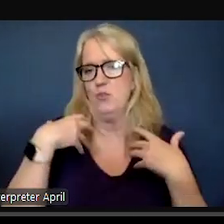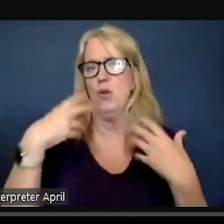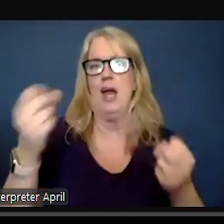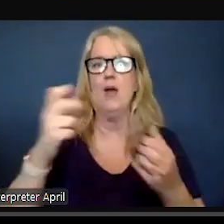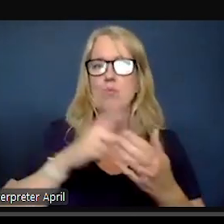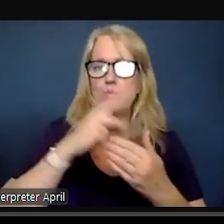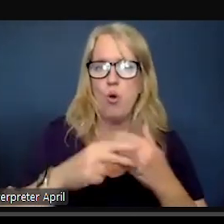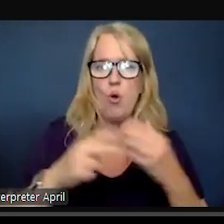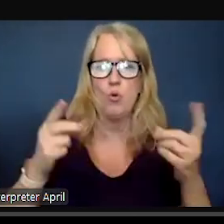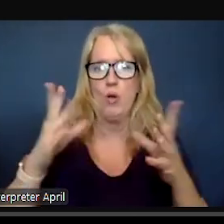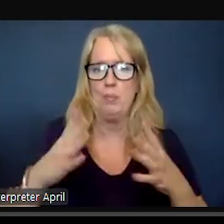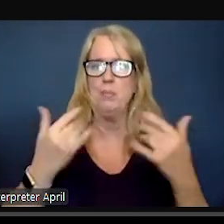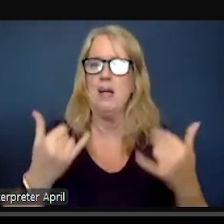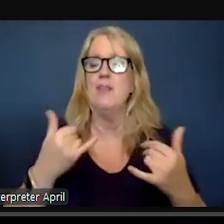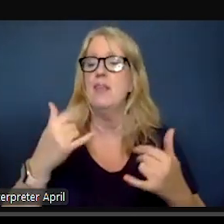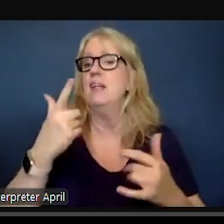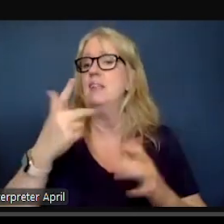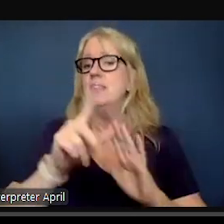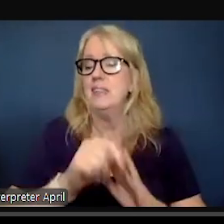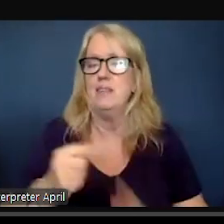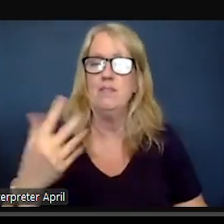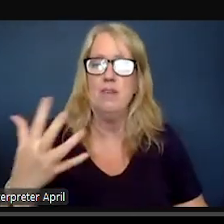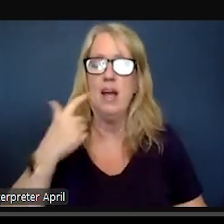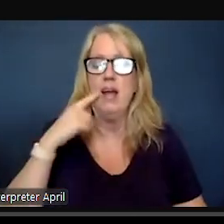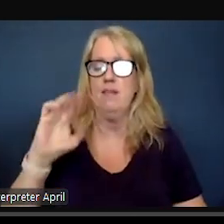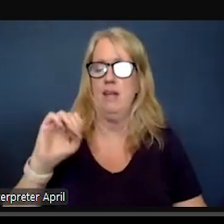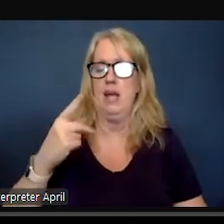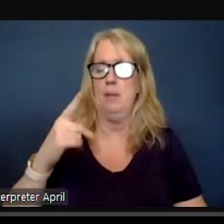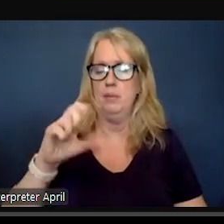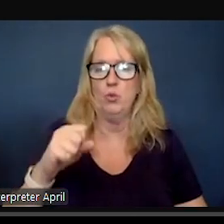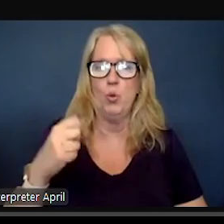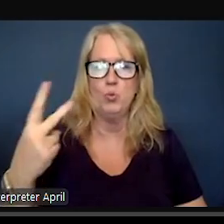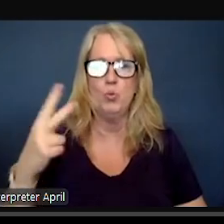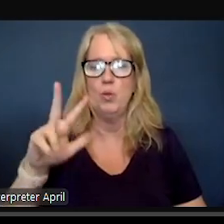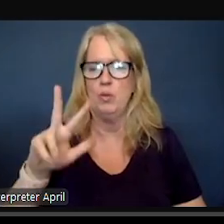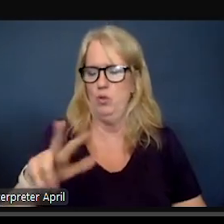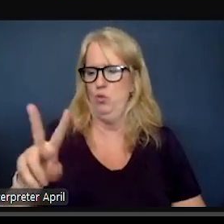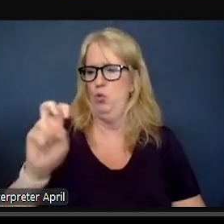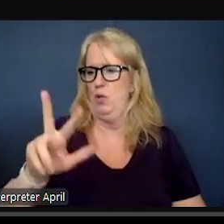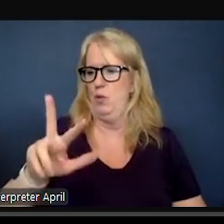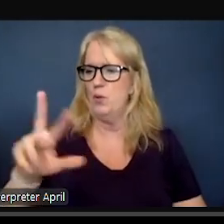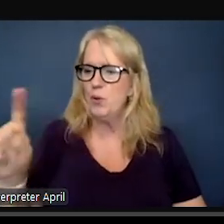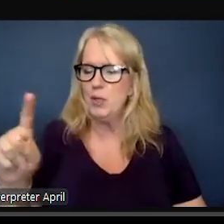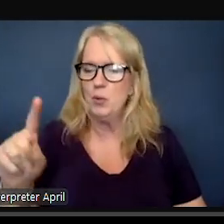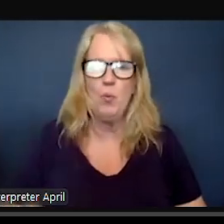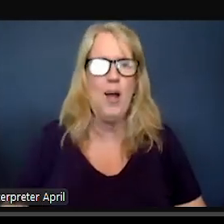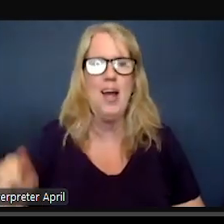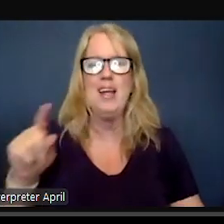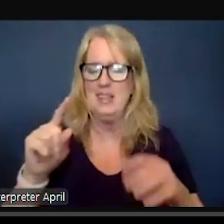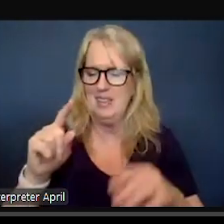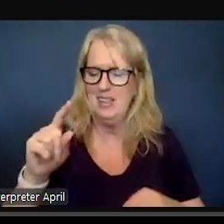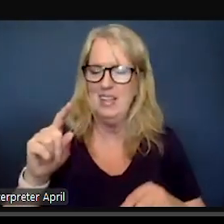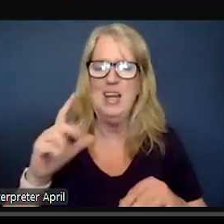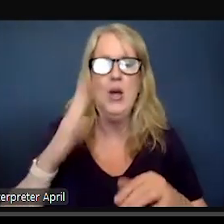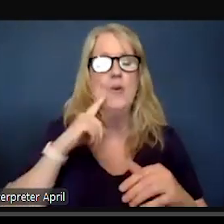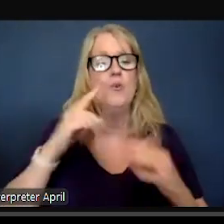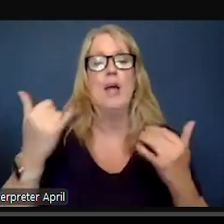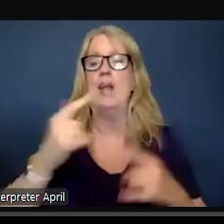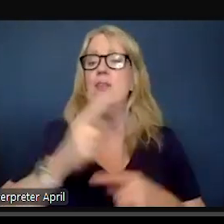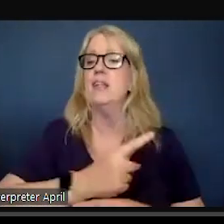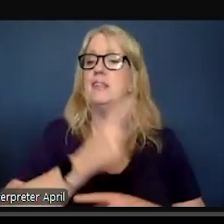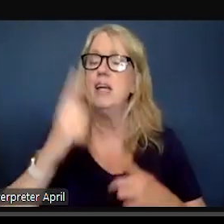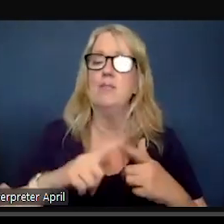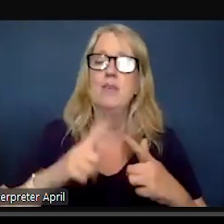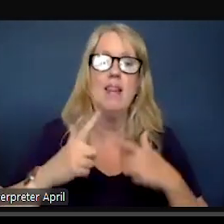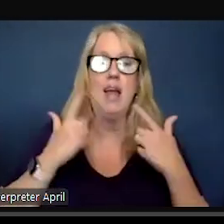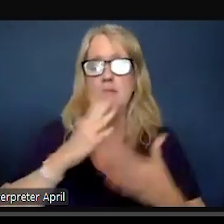Directors. This is Season 5, Episode 231, 231 episodes. This is a day in the